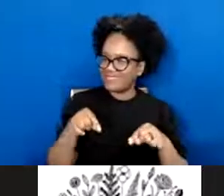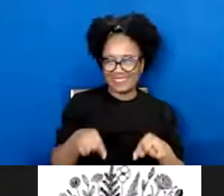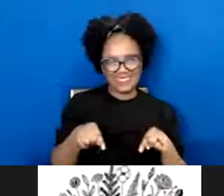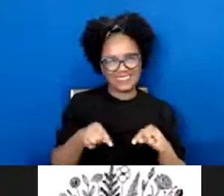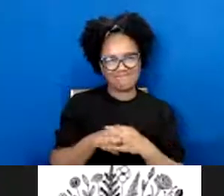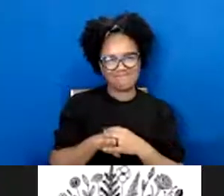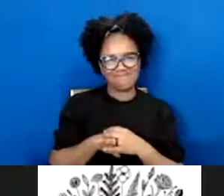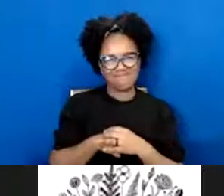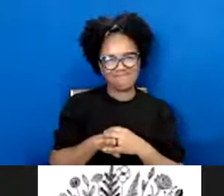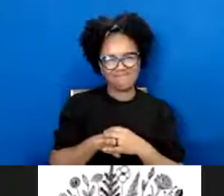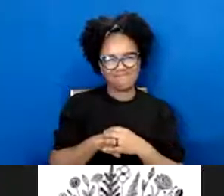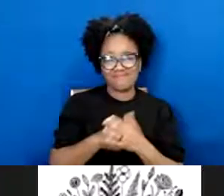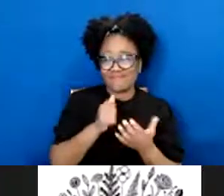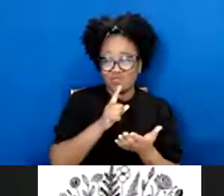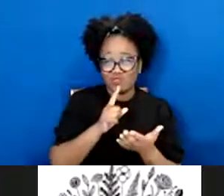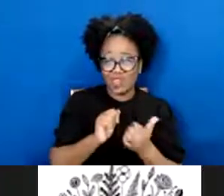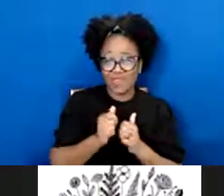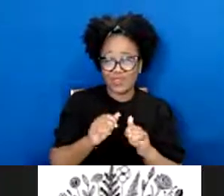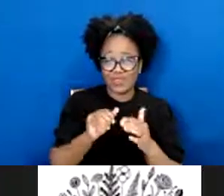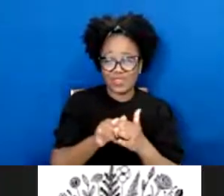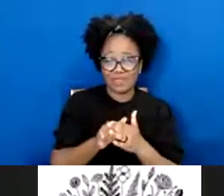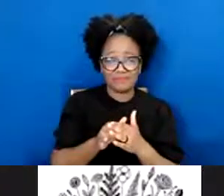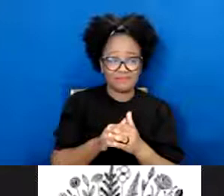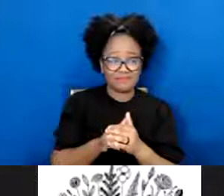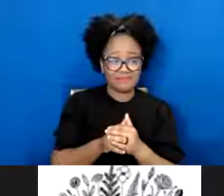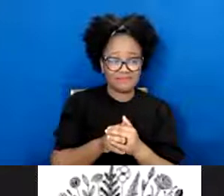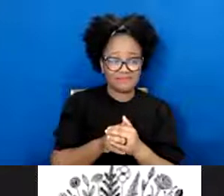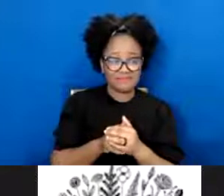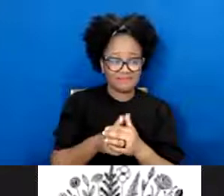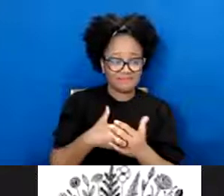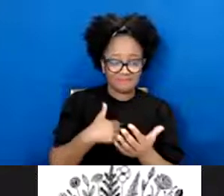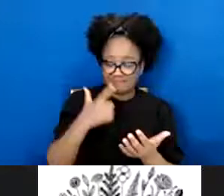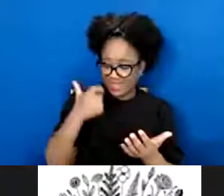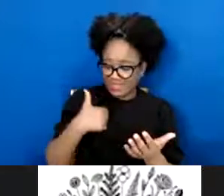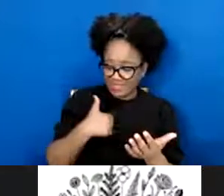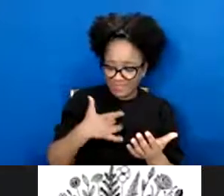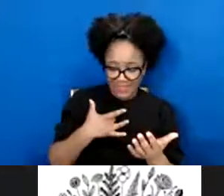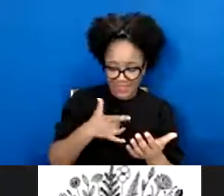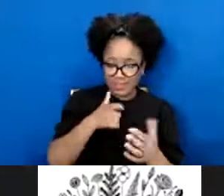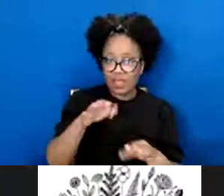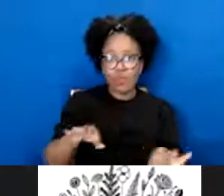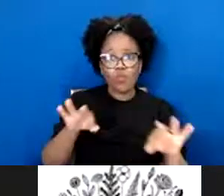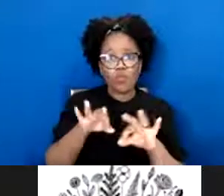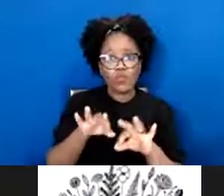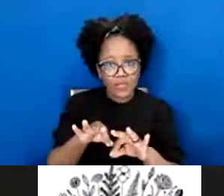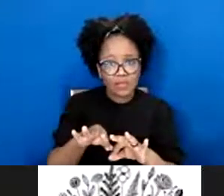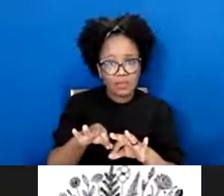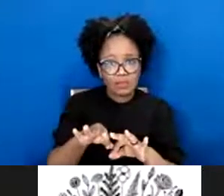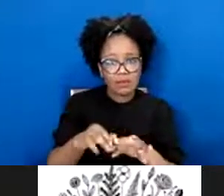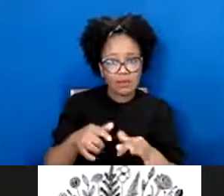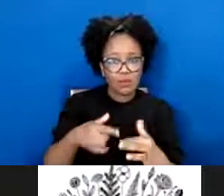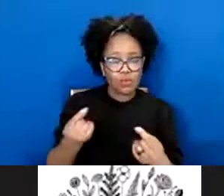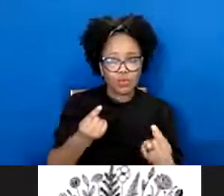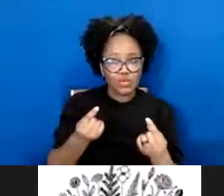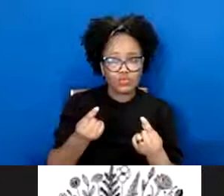and the messed up part about me is, because I don't feel like I'm worthy, I run back into the writing because it is so hard.